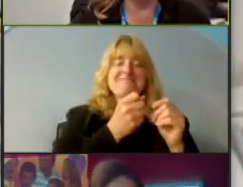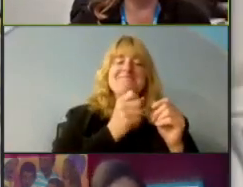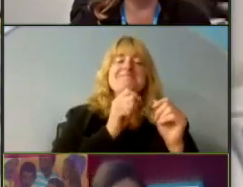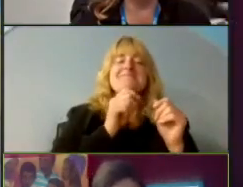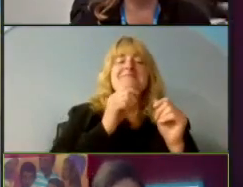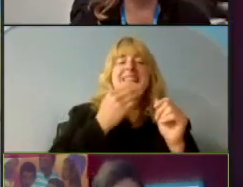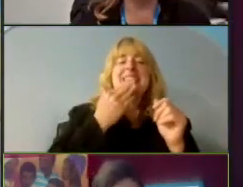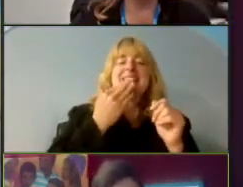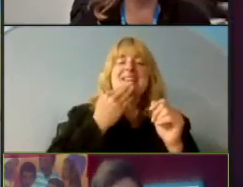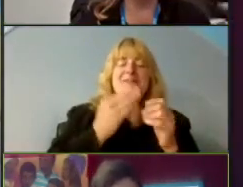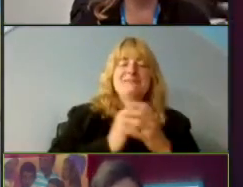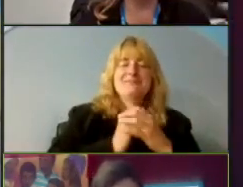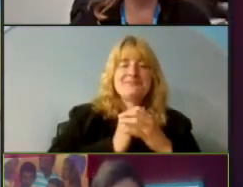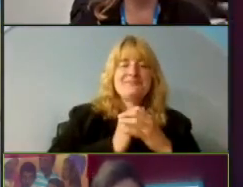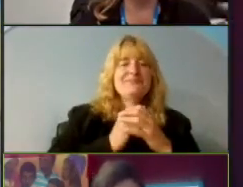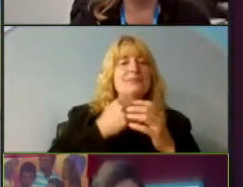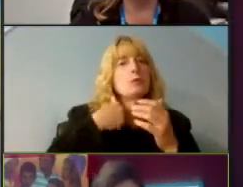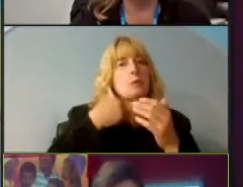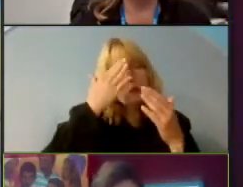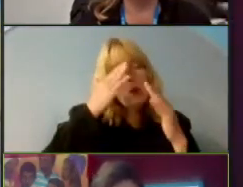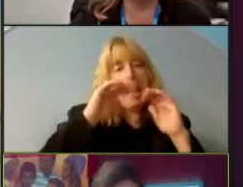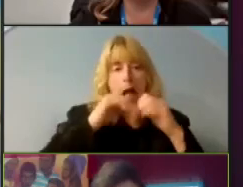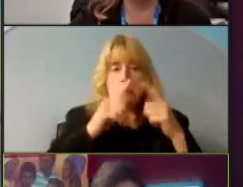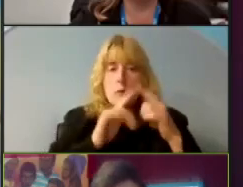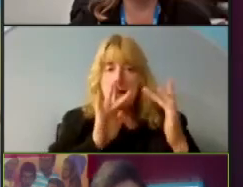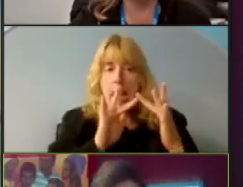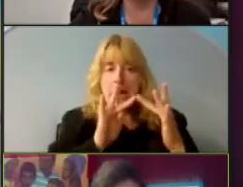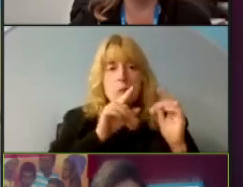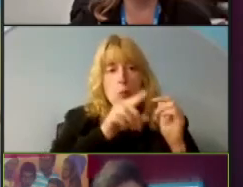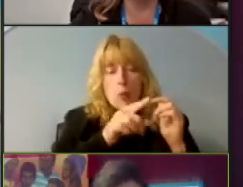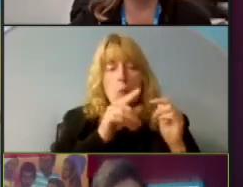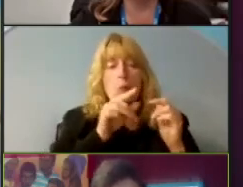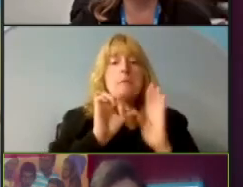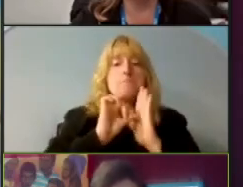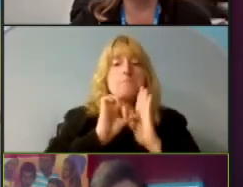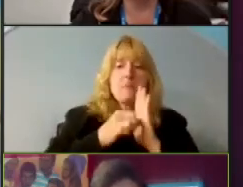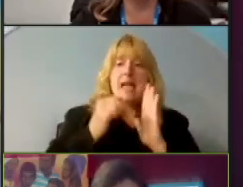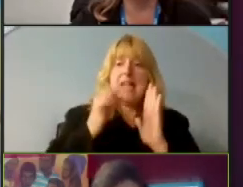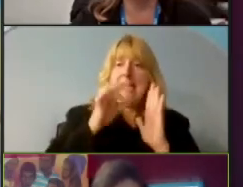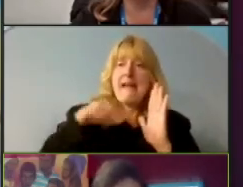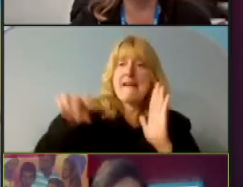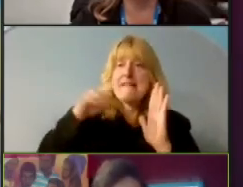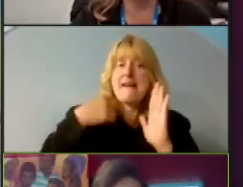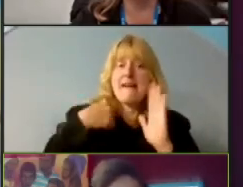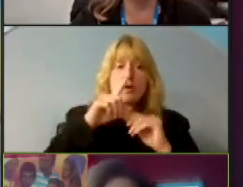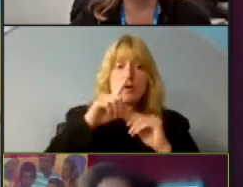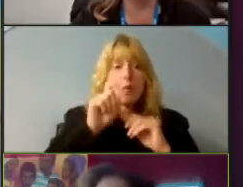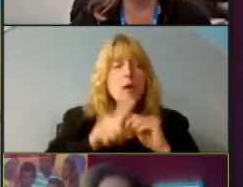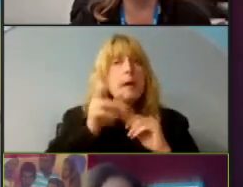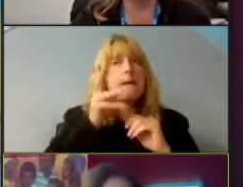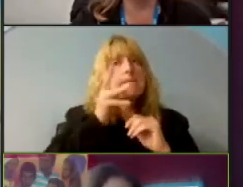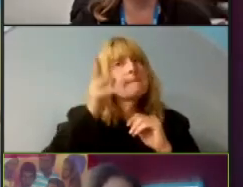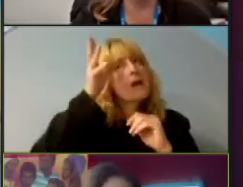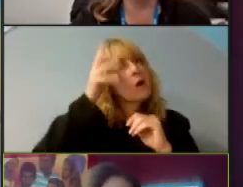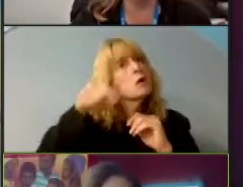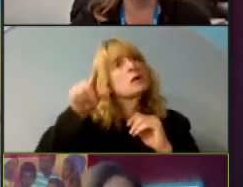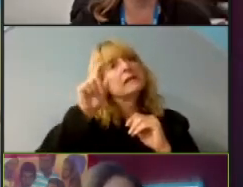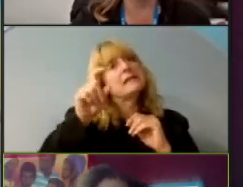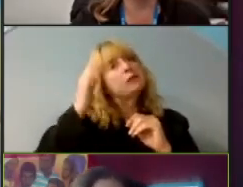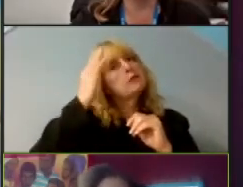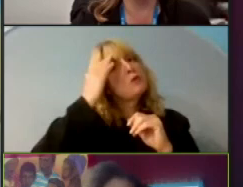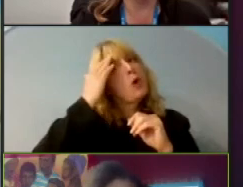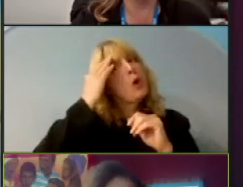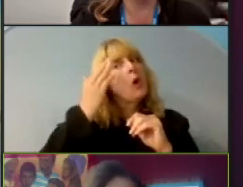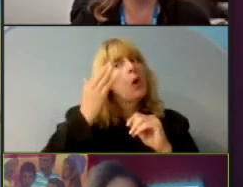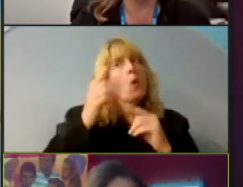how to reach you, and we want to emphasize that if you have questions, parents, you need to know what you should be looking for when you go